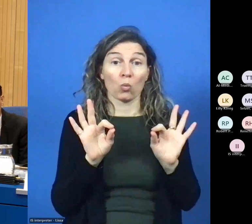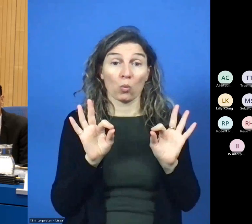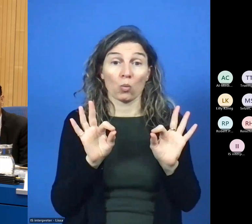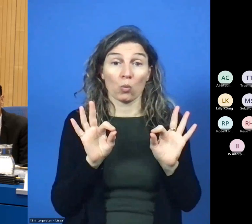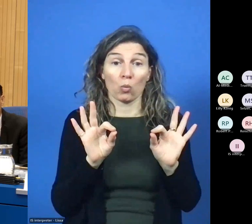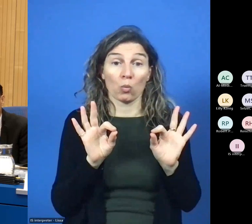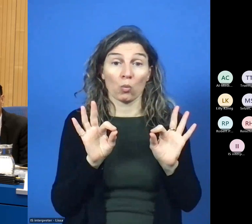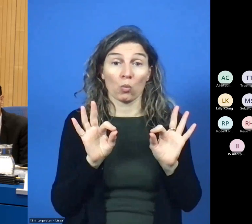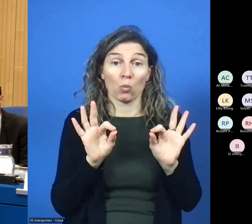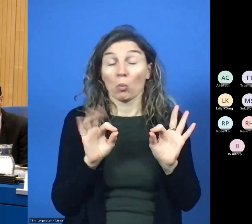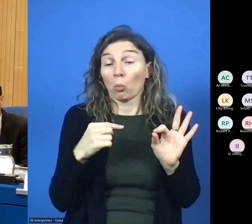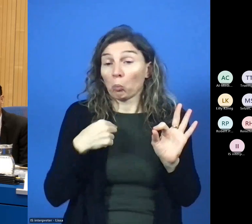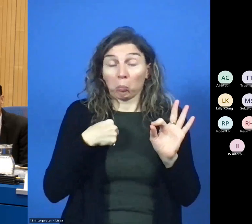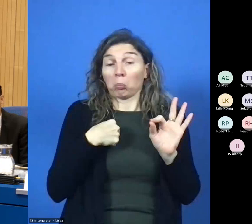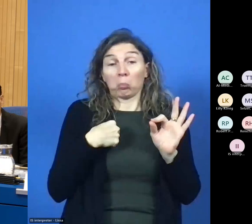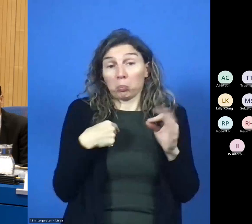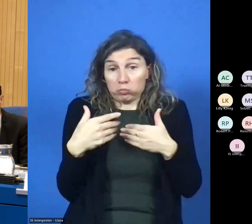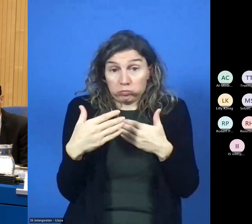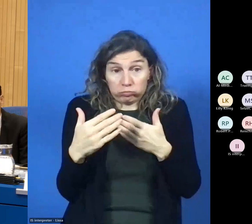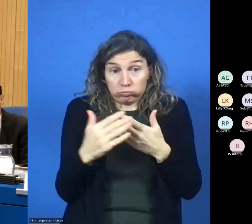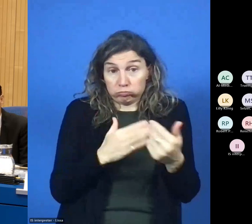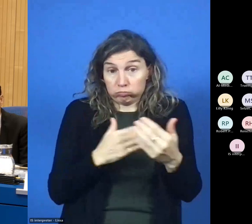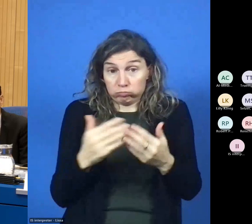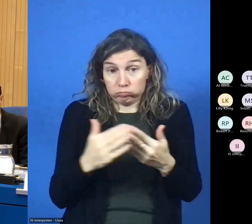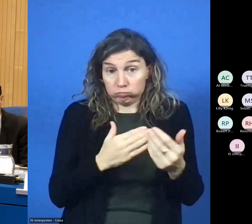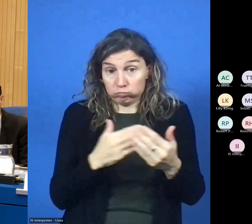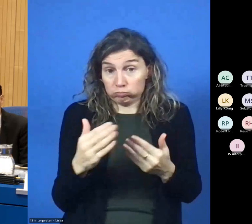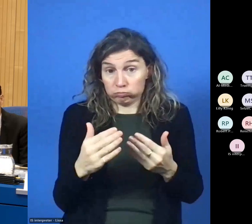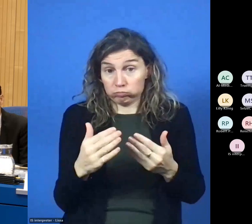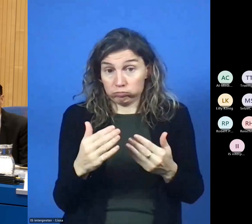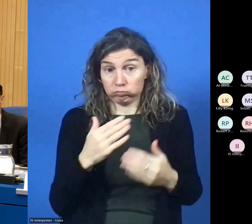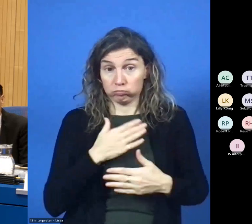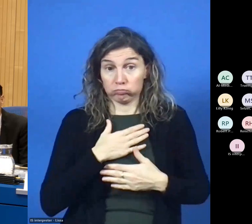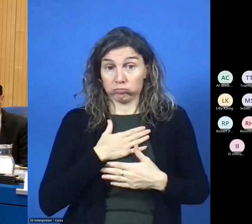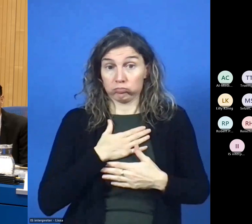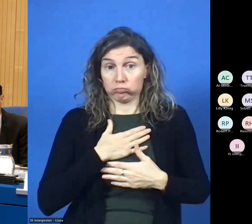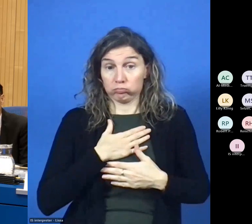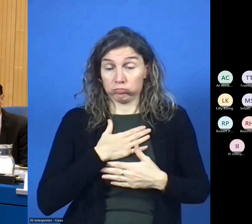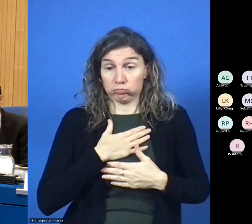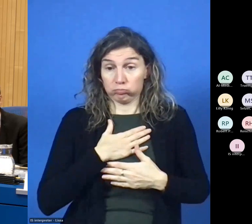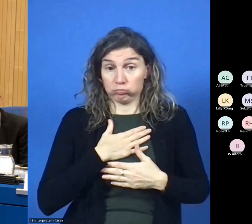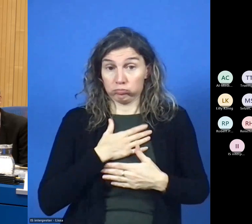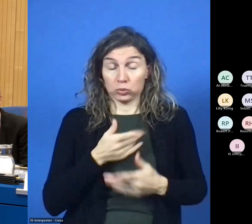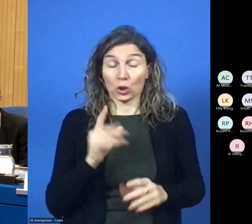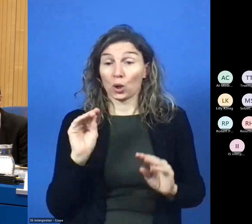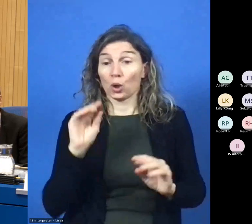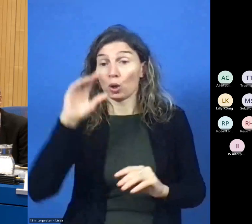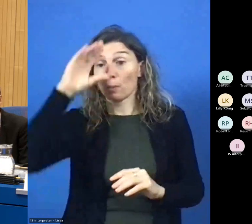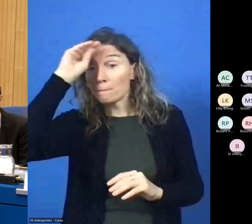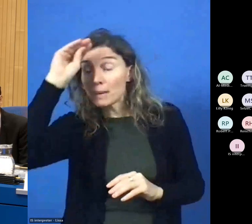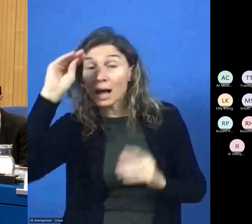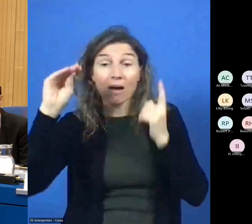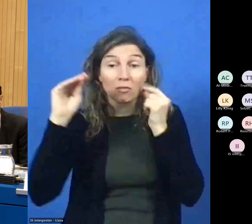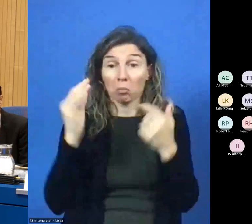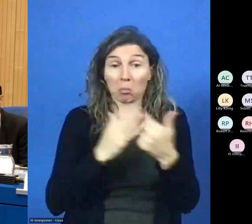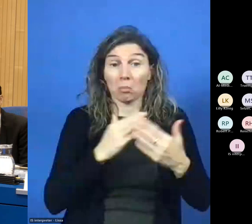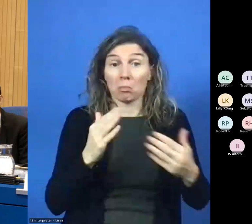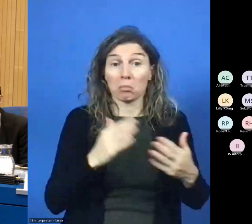classify or don't care whether youth with disability, female or male, if they're interested in sewing,